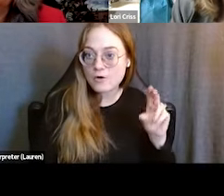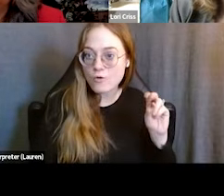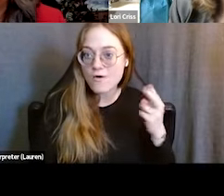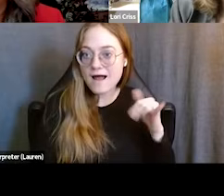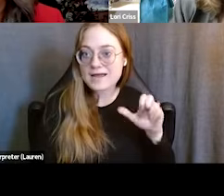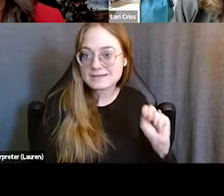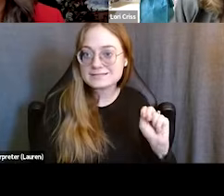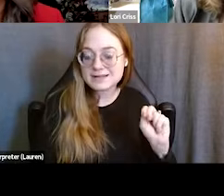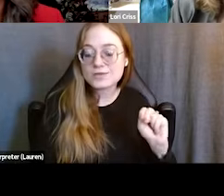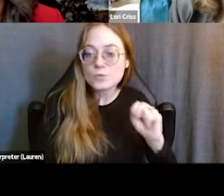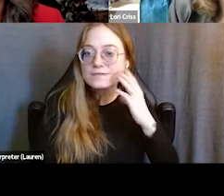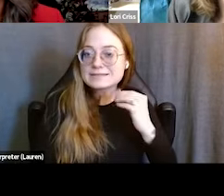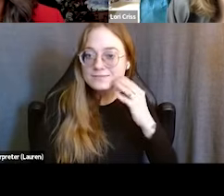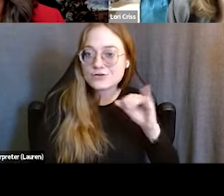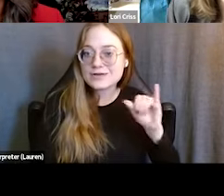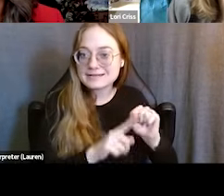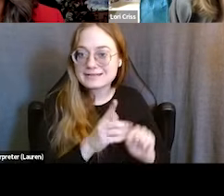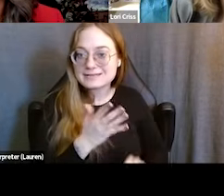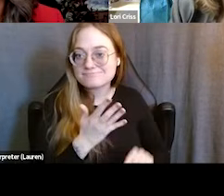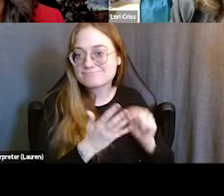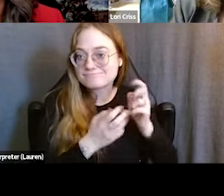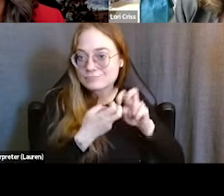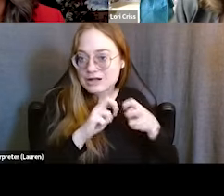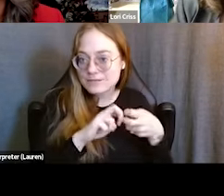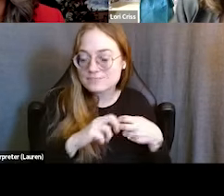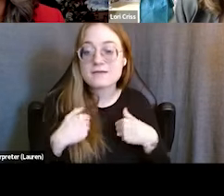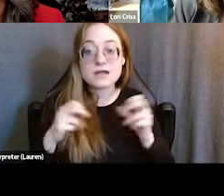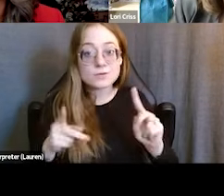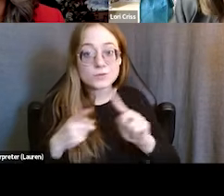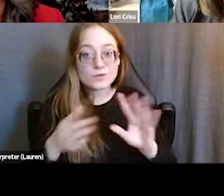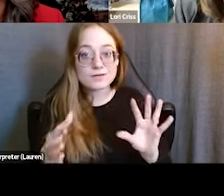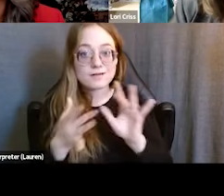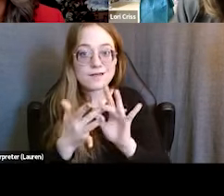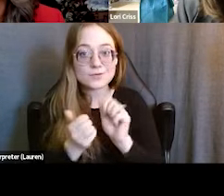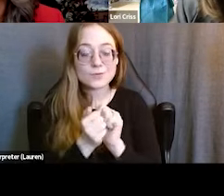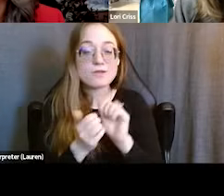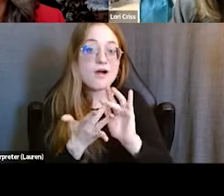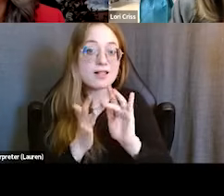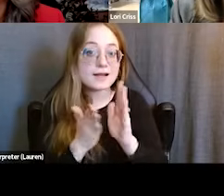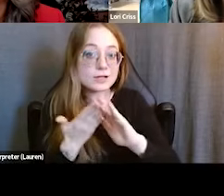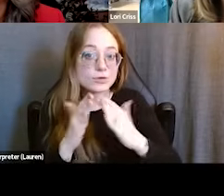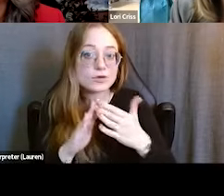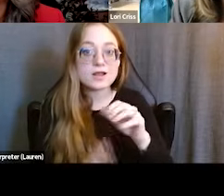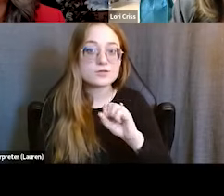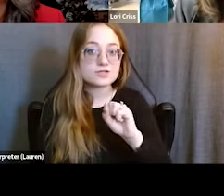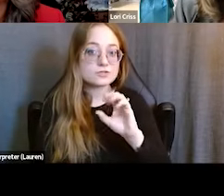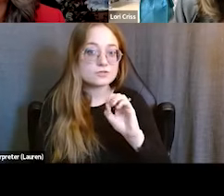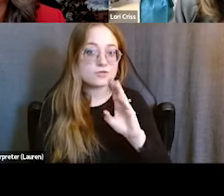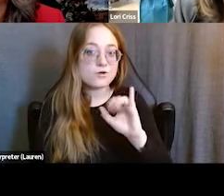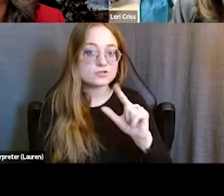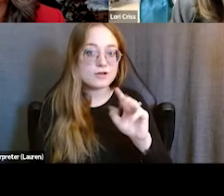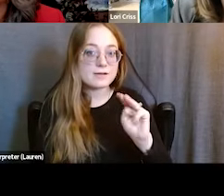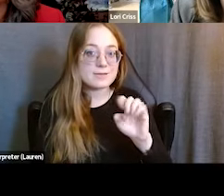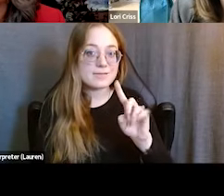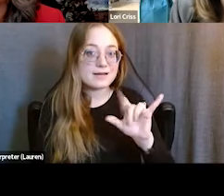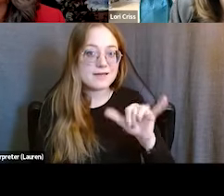experiencing these issues. There is an opportunity to connect to an online community, a social media community, and